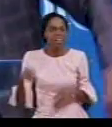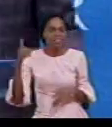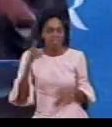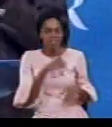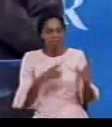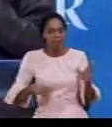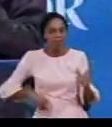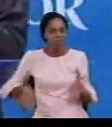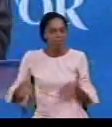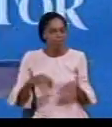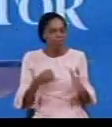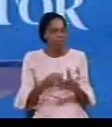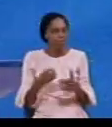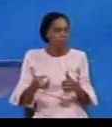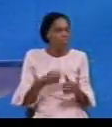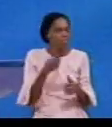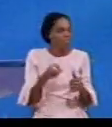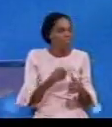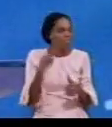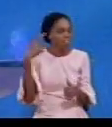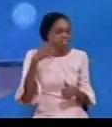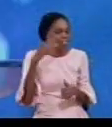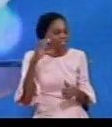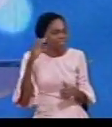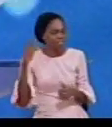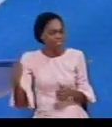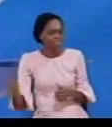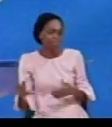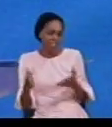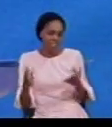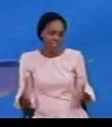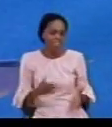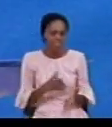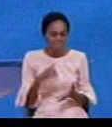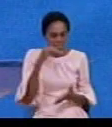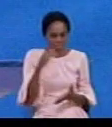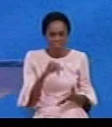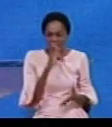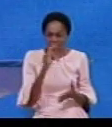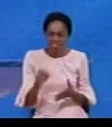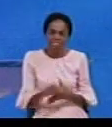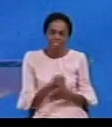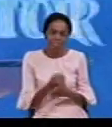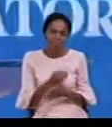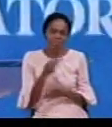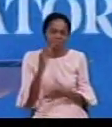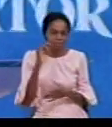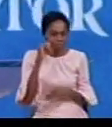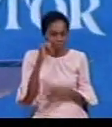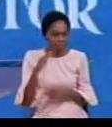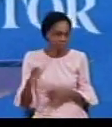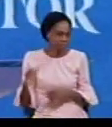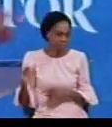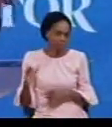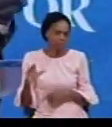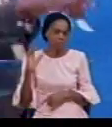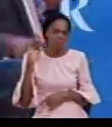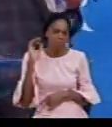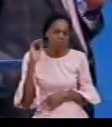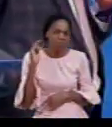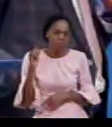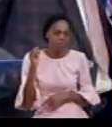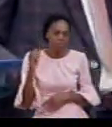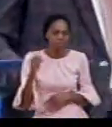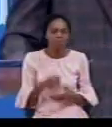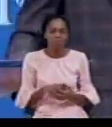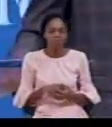even here. And now we are celebrating, and she is coming with testimony. You will have your own testimony also in Jesus' name. Yeah. Let's listen